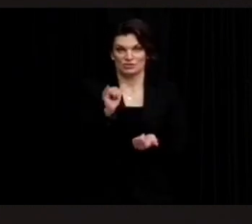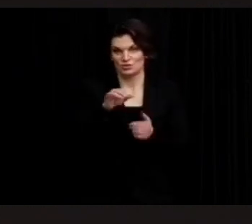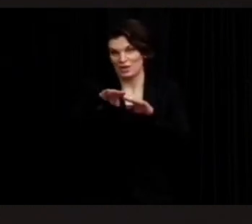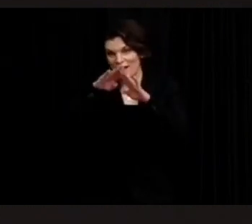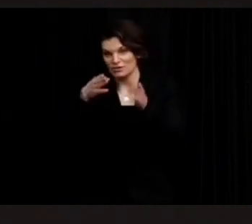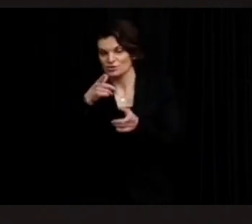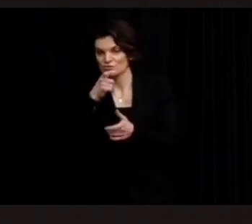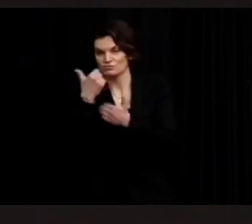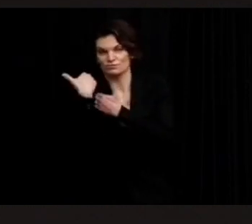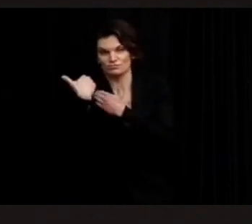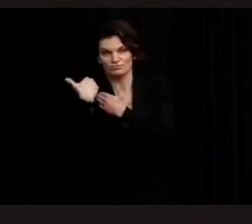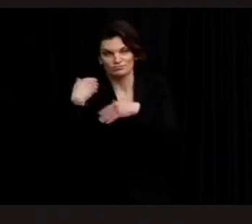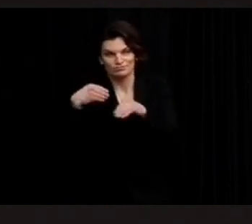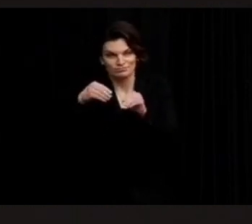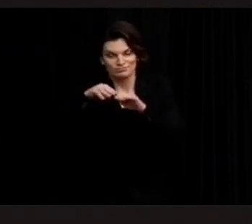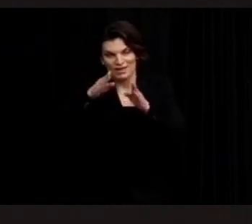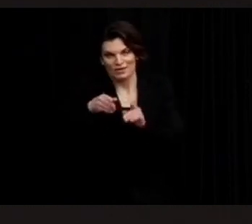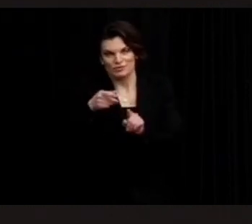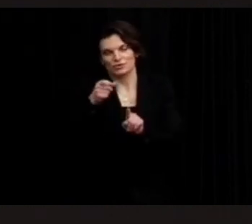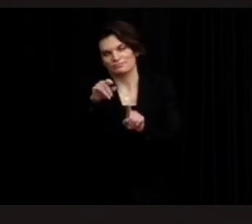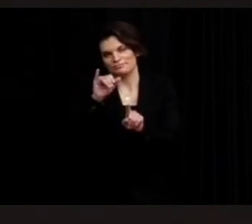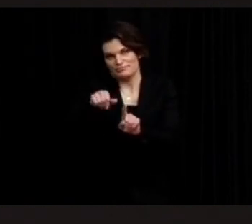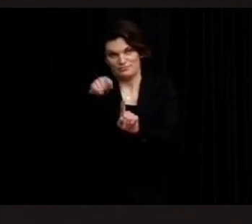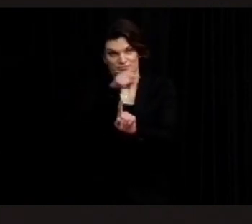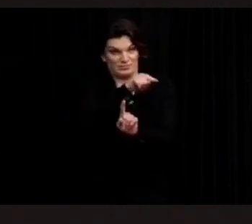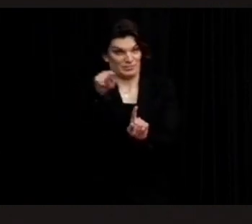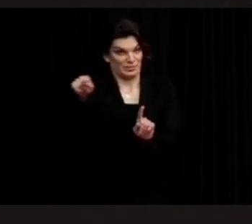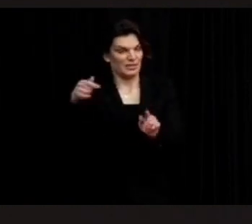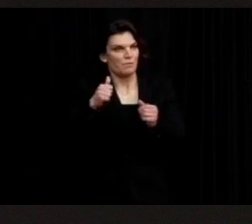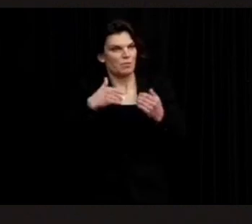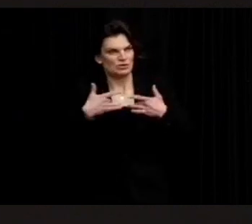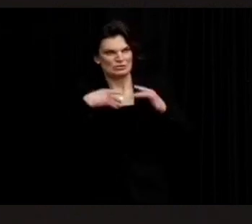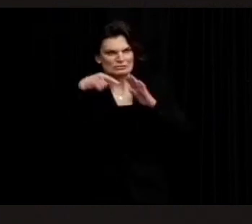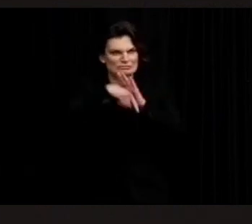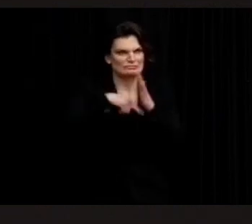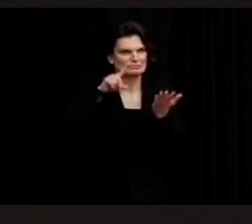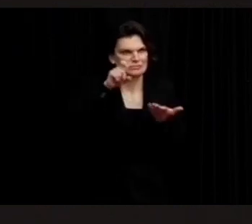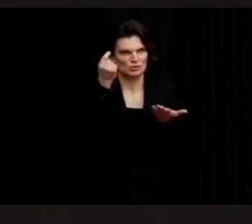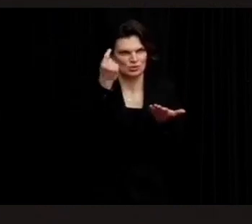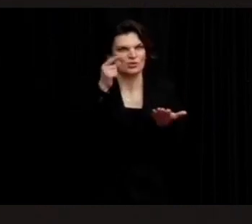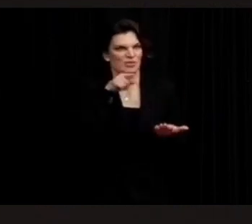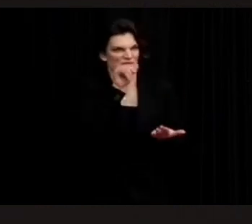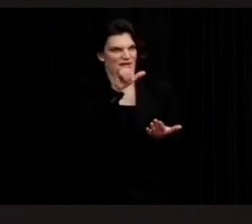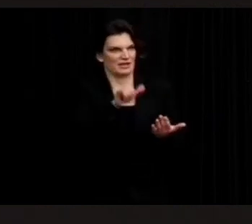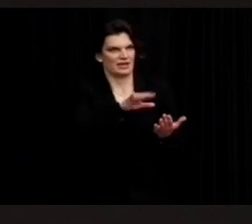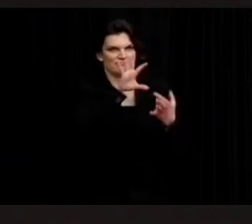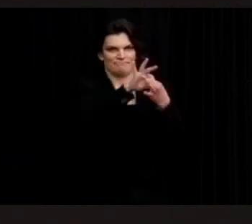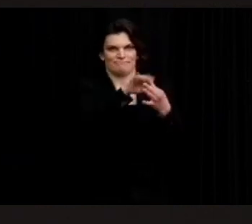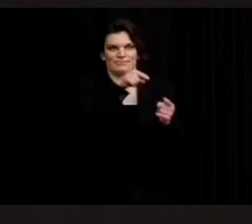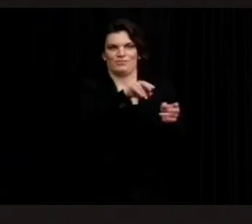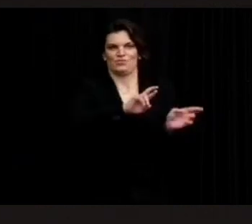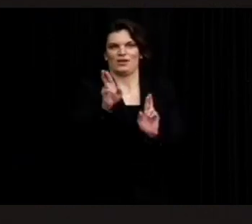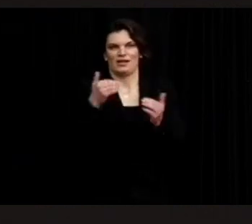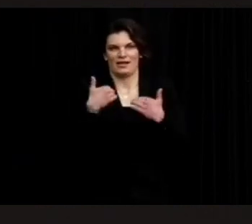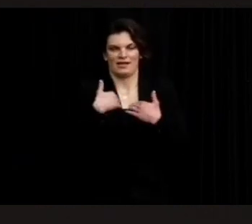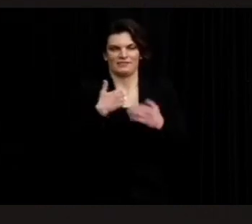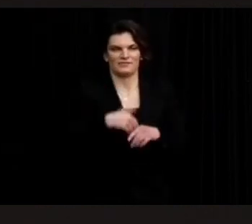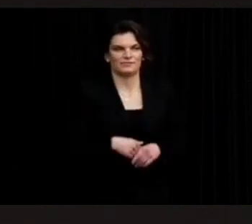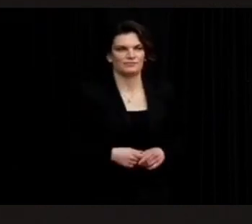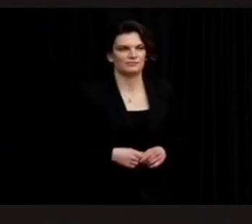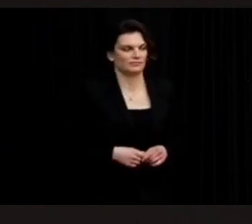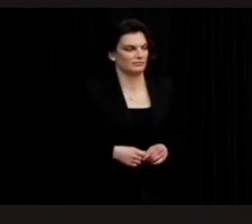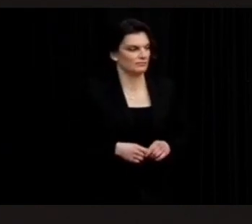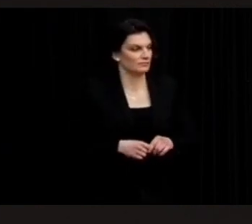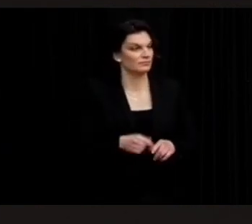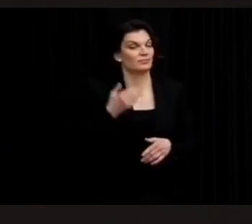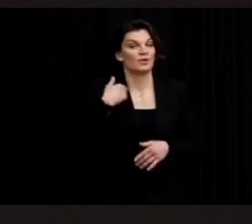if they have concerns beyond the housing agent. So it'll just give us some real time. We can go back and forth communicating opposed to waiting on mail,